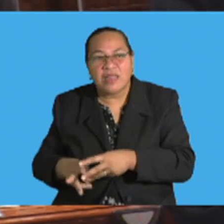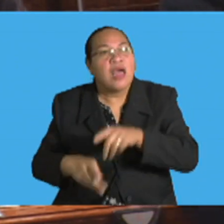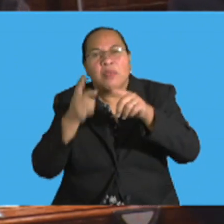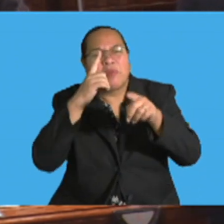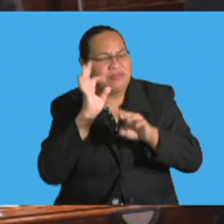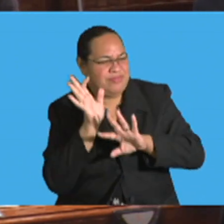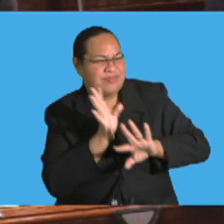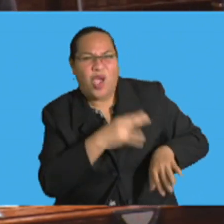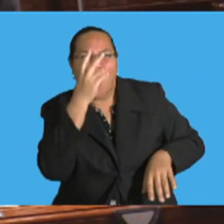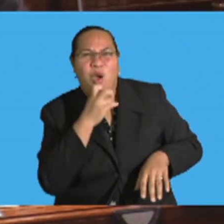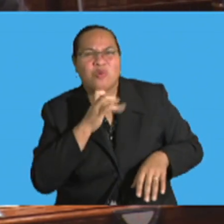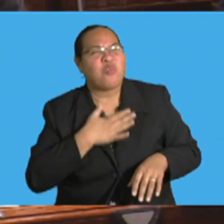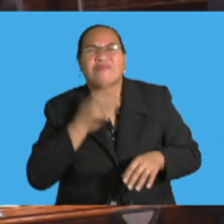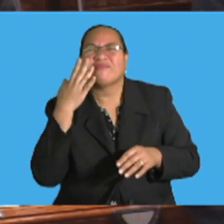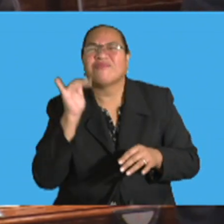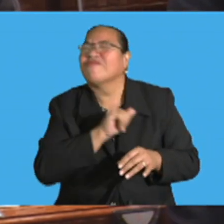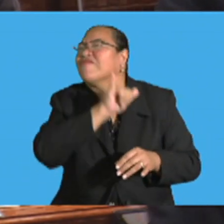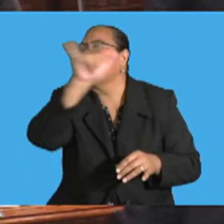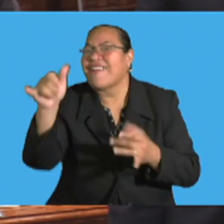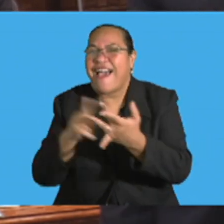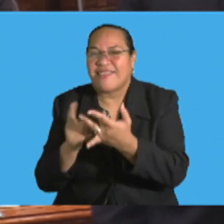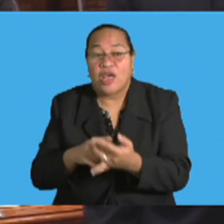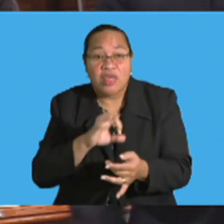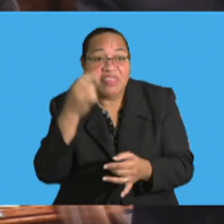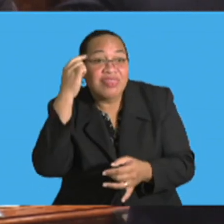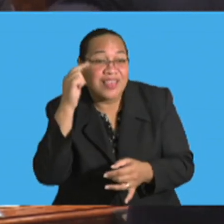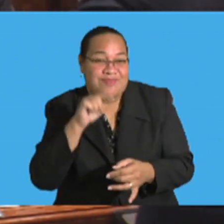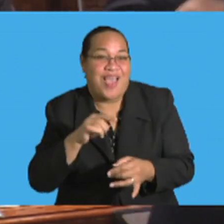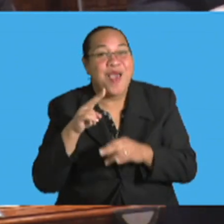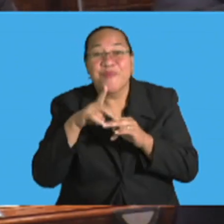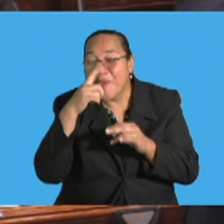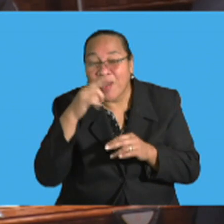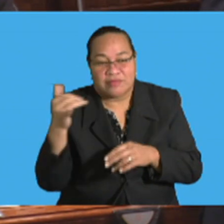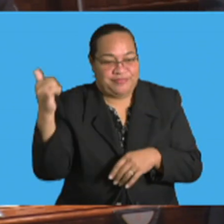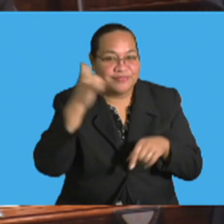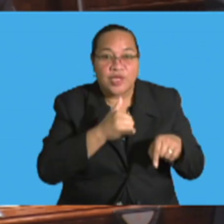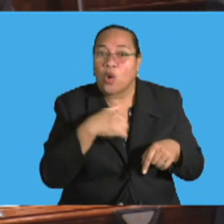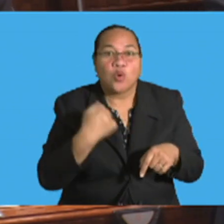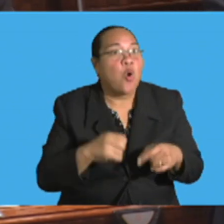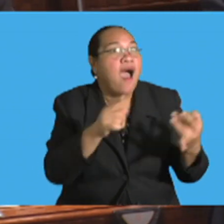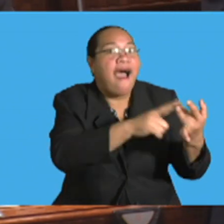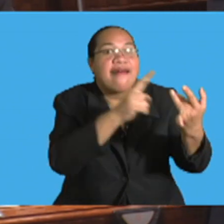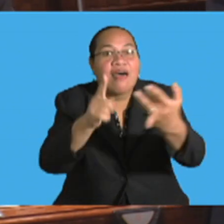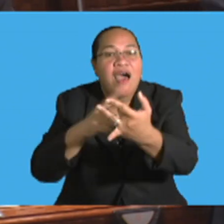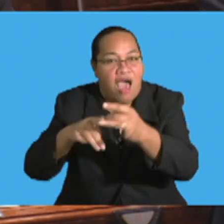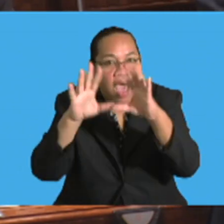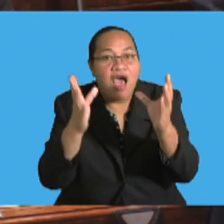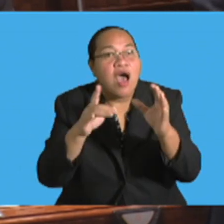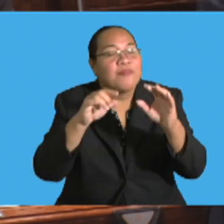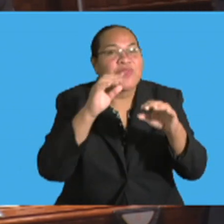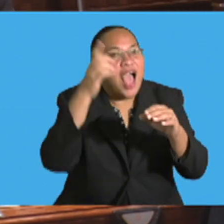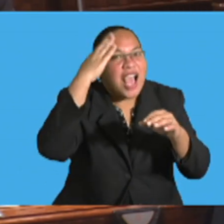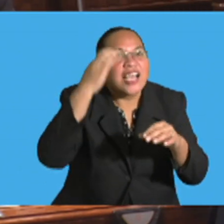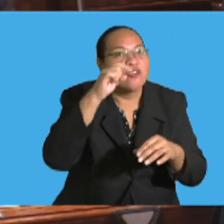destinations. Don't think that everybody is clamoring to come to Fiji, because I can tell you every other single country that wants tourism to be in their